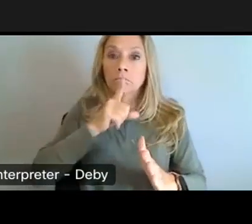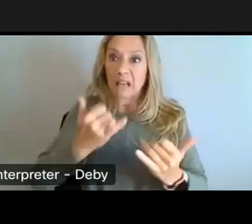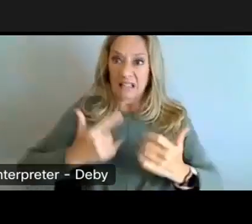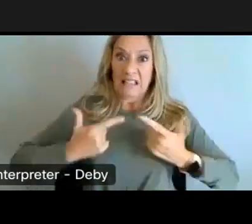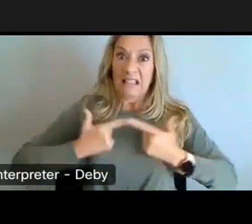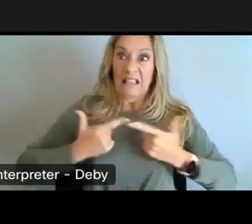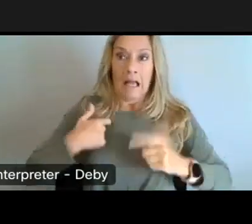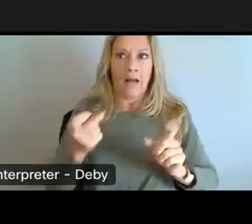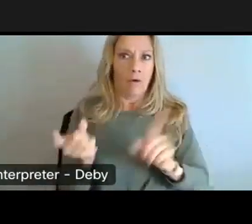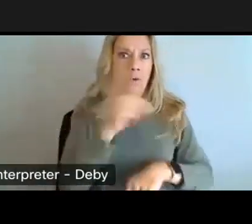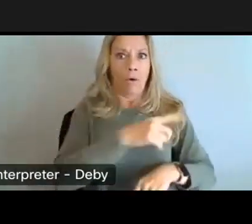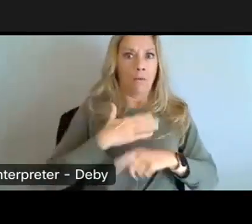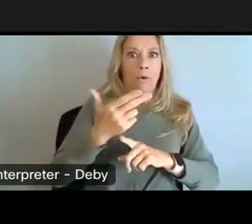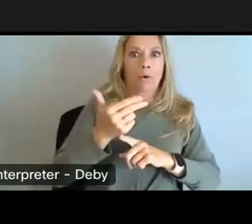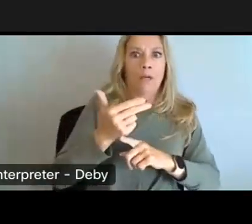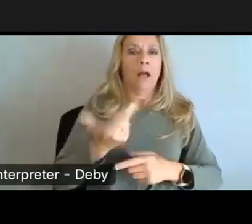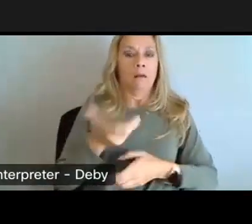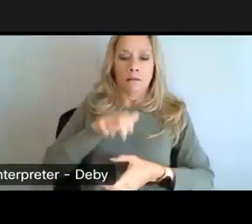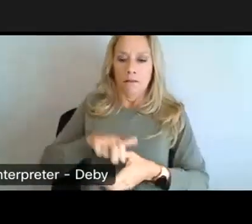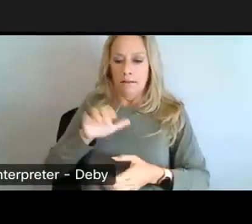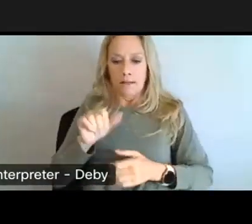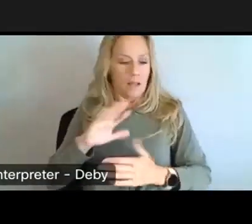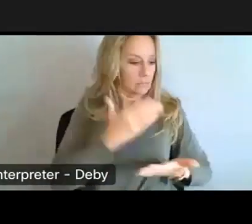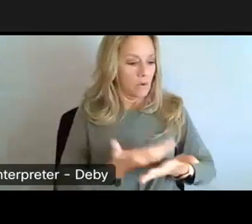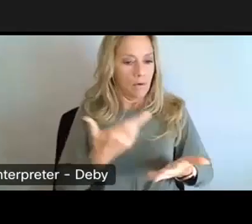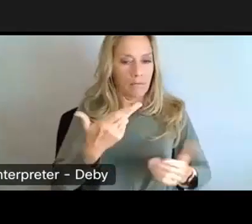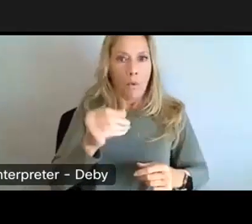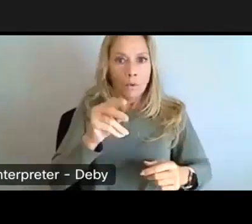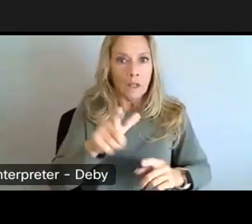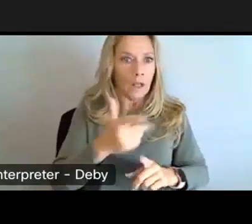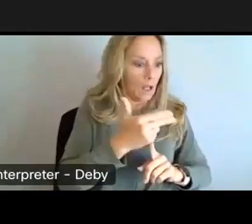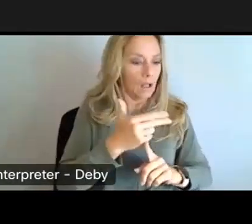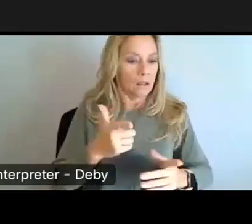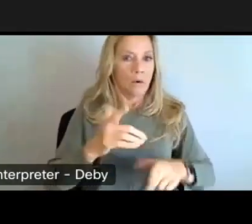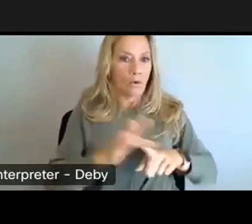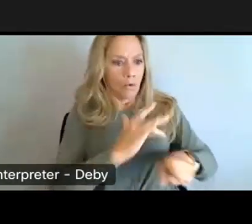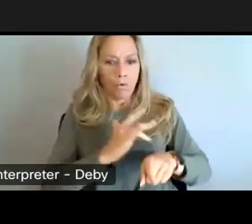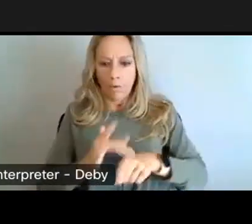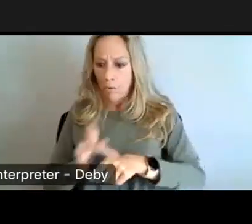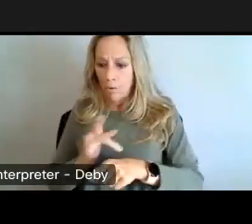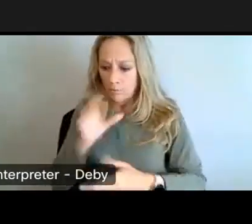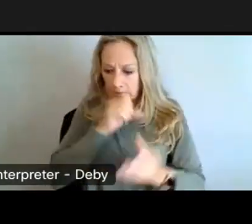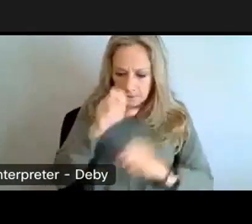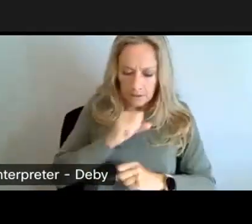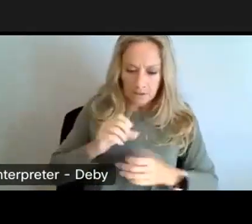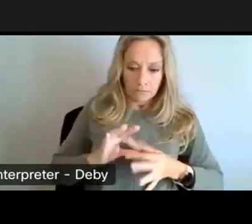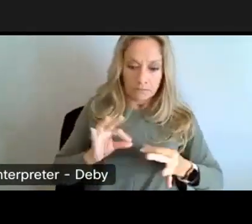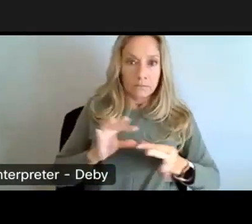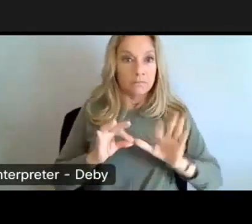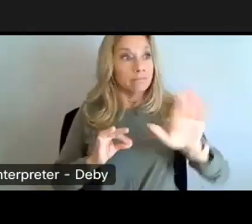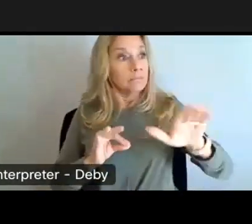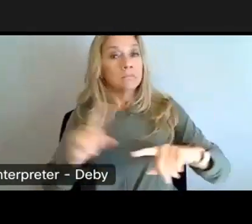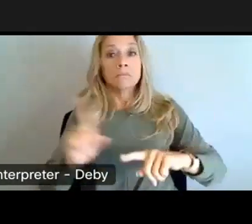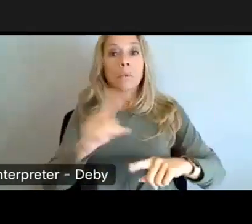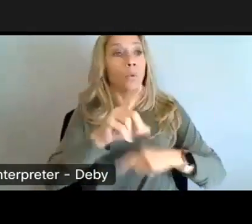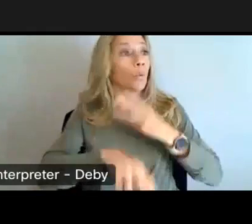room. And we jumped in a cab, got back to the hotel, and there was missed calls. There was messages saying, hey, no matter where you're